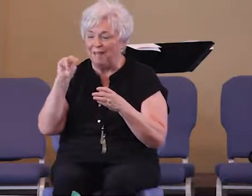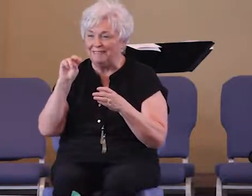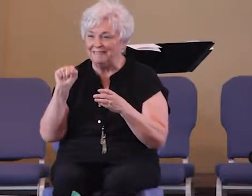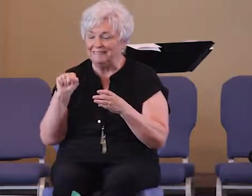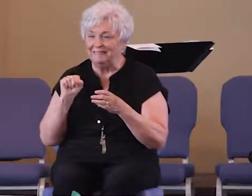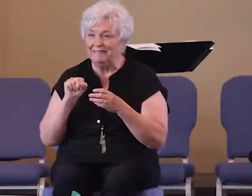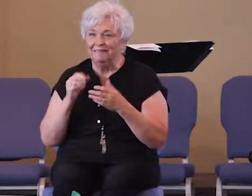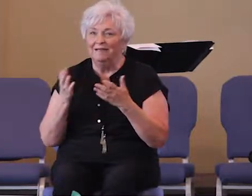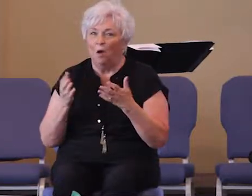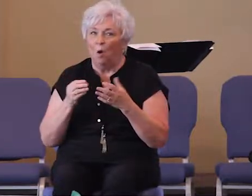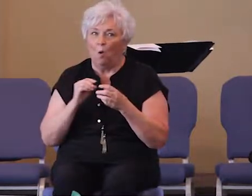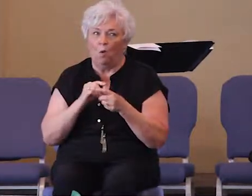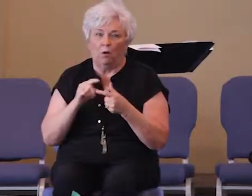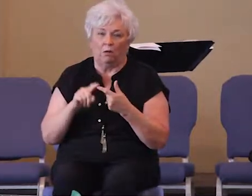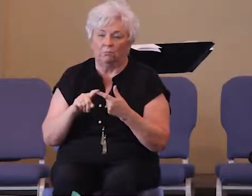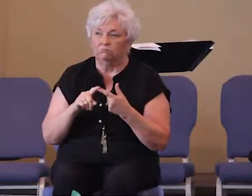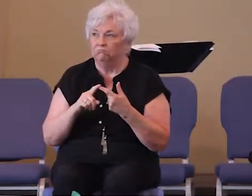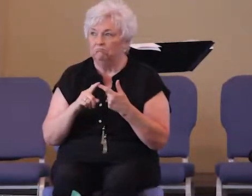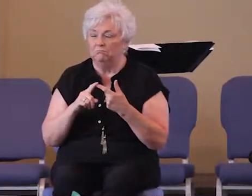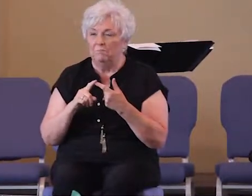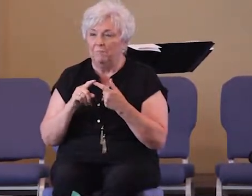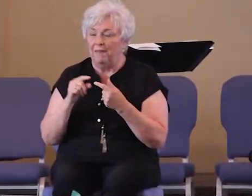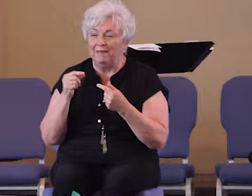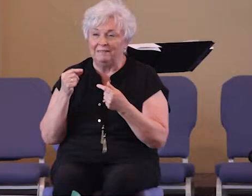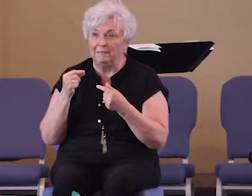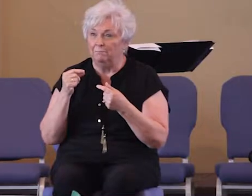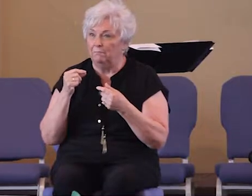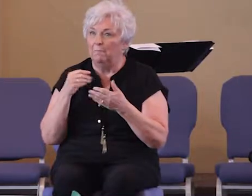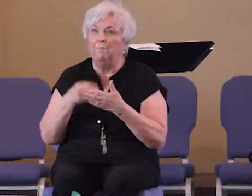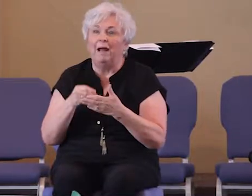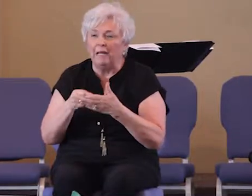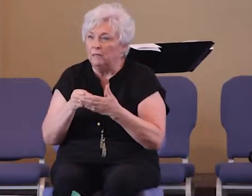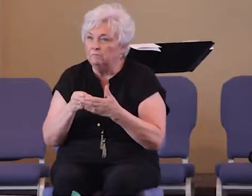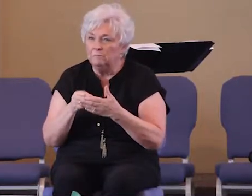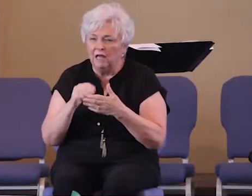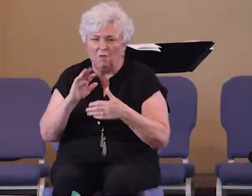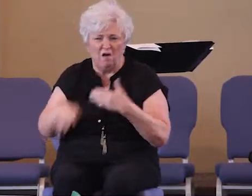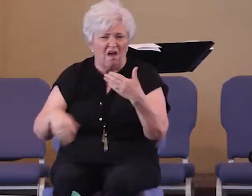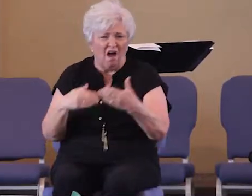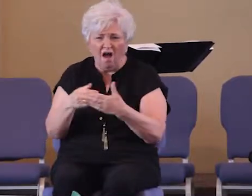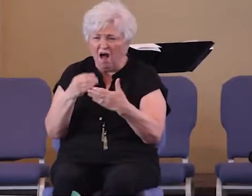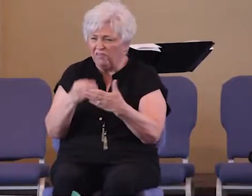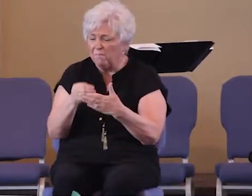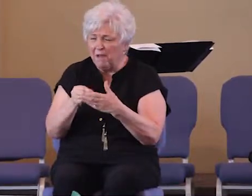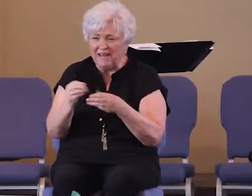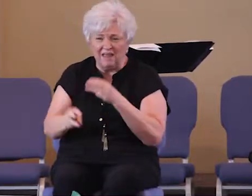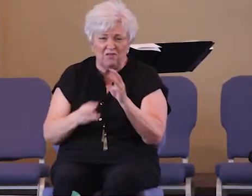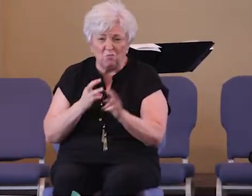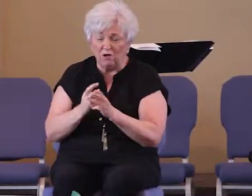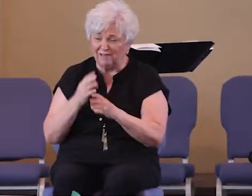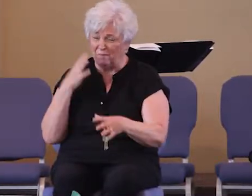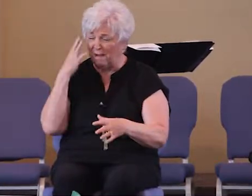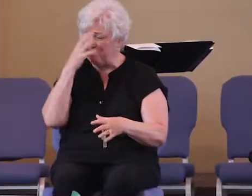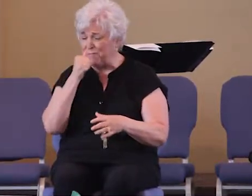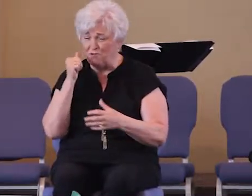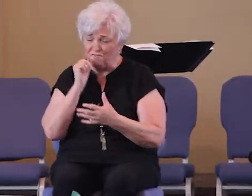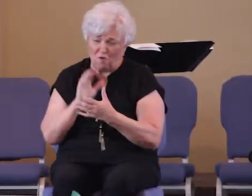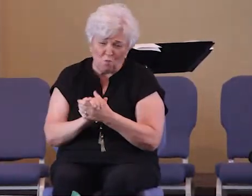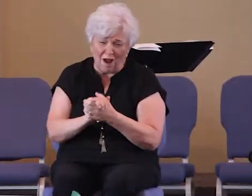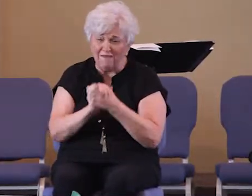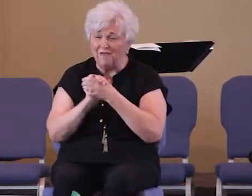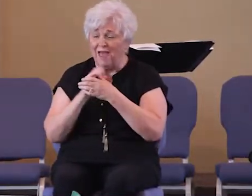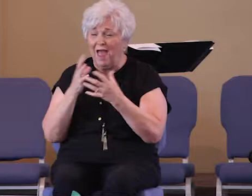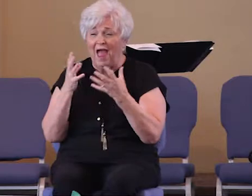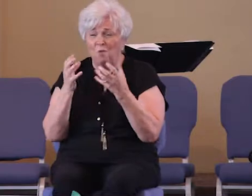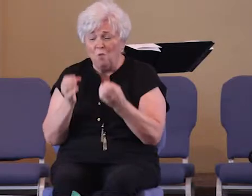you do. Or some greenbacks. God, I want all the money in the world. I want the most beautiful wife in the world. I